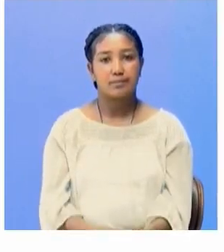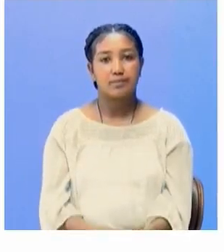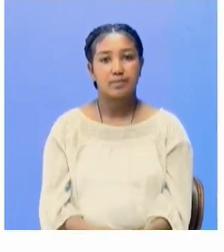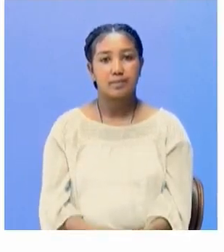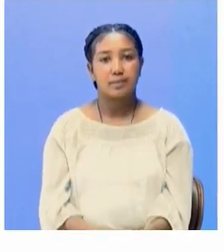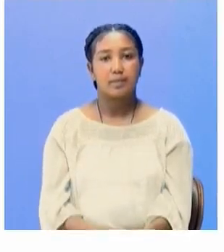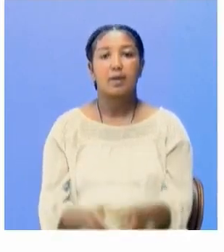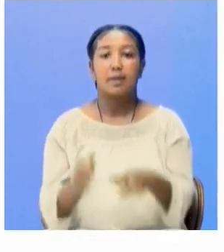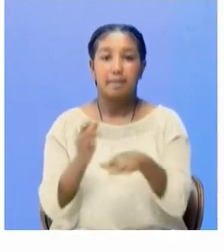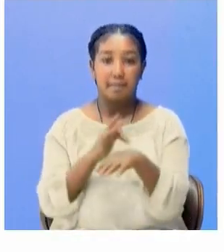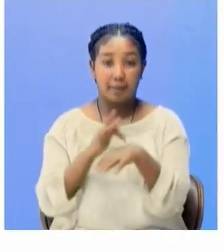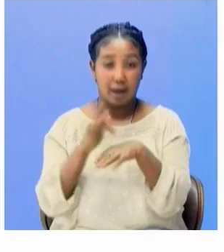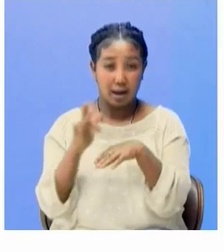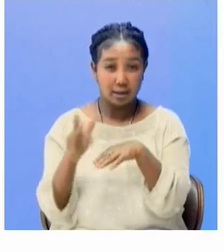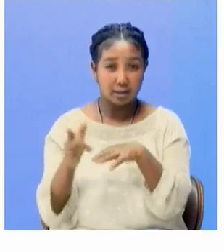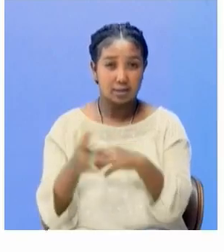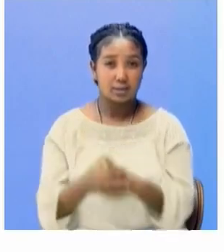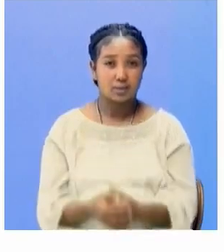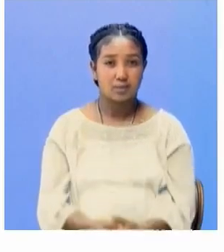Blank,